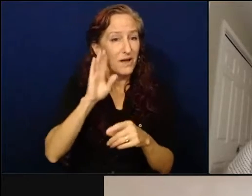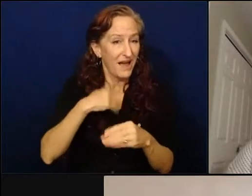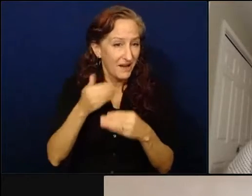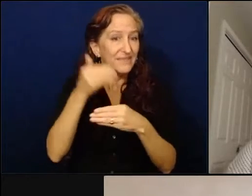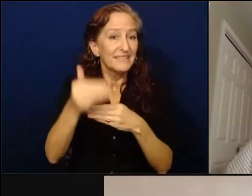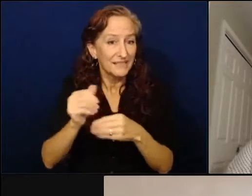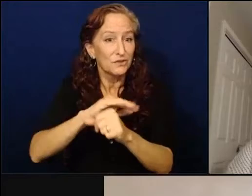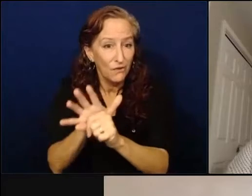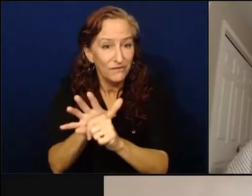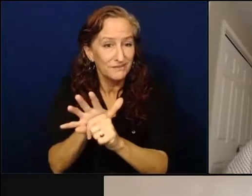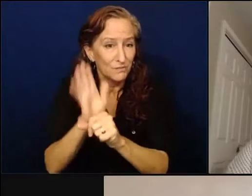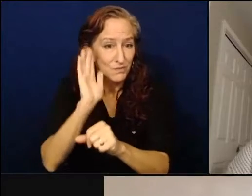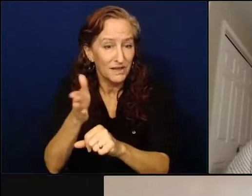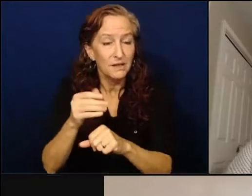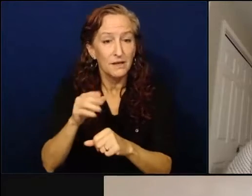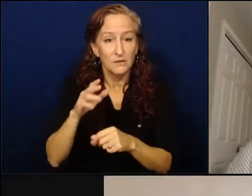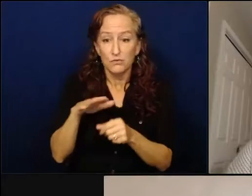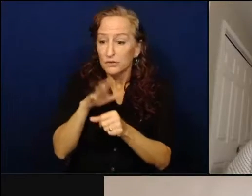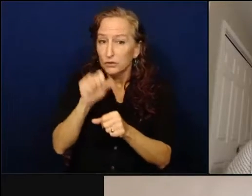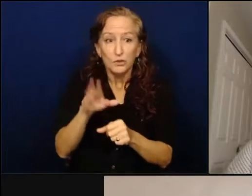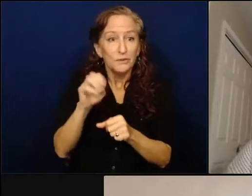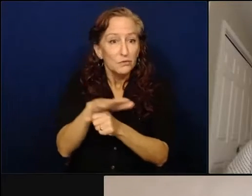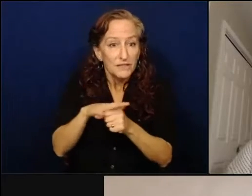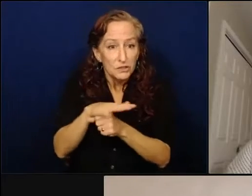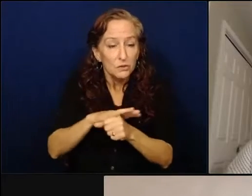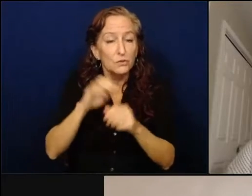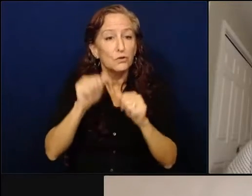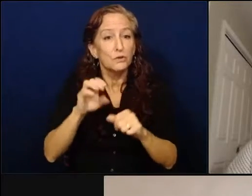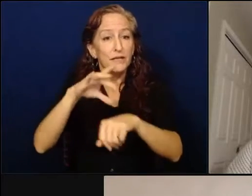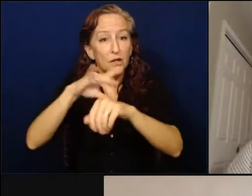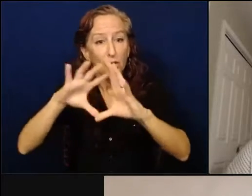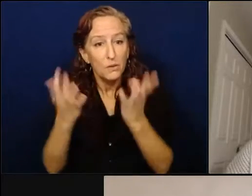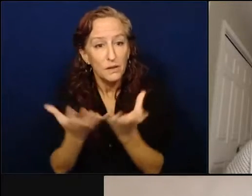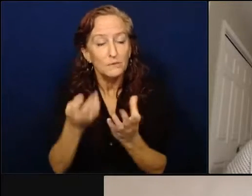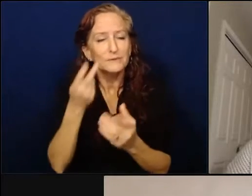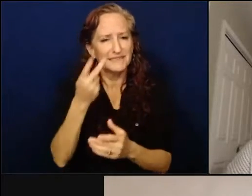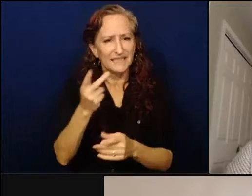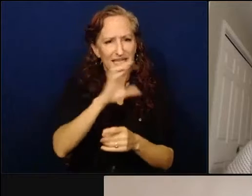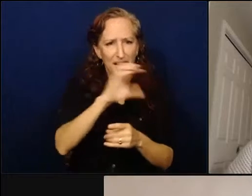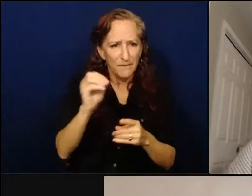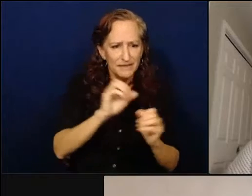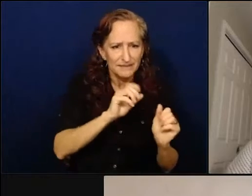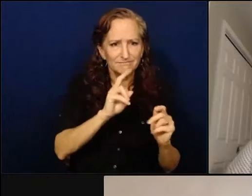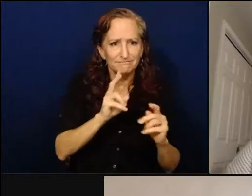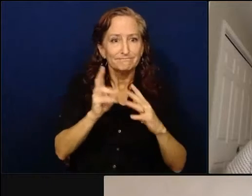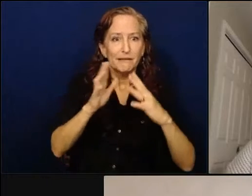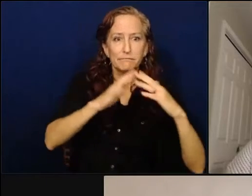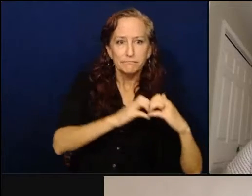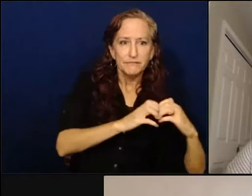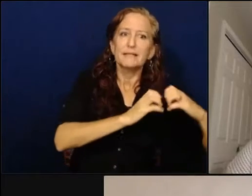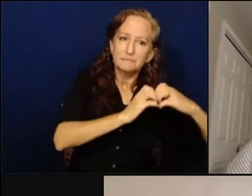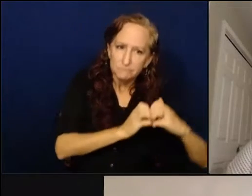global. We've seen different countries come back online at different times, and so it's really about ensuring